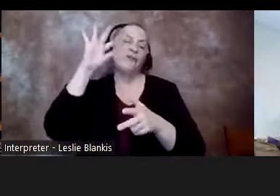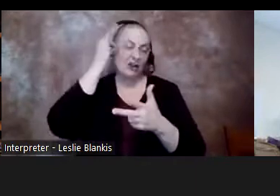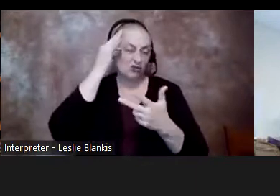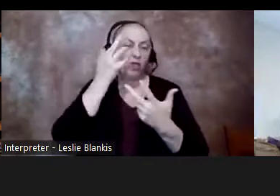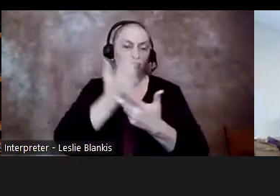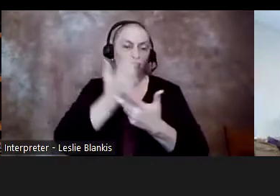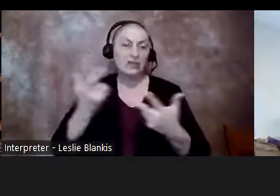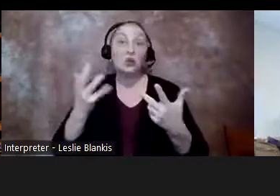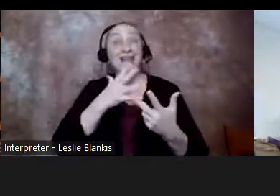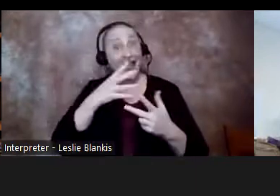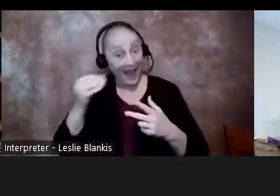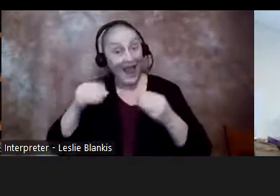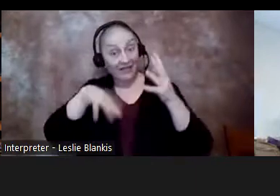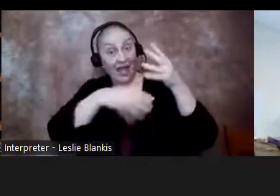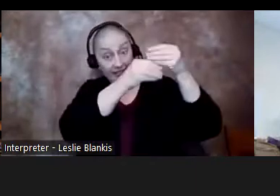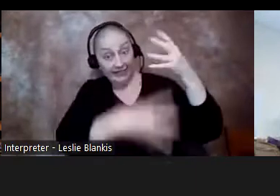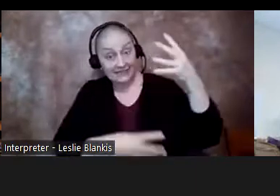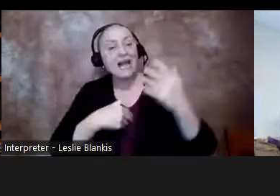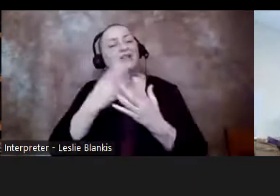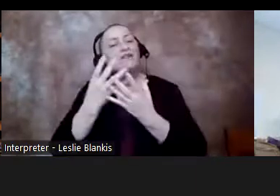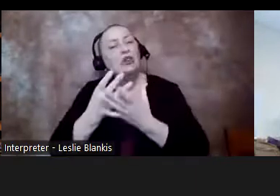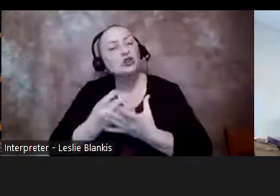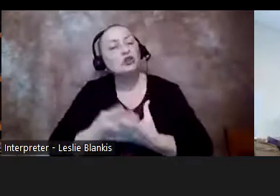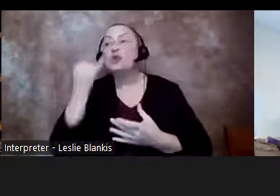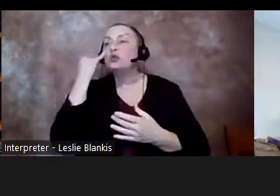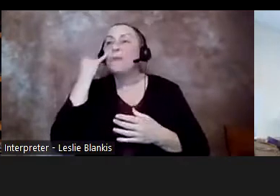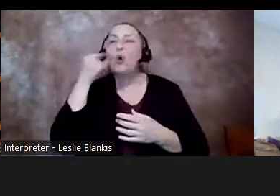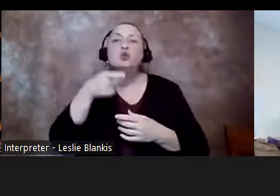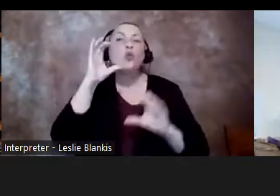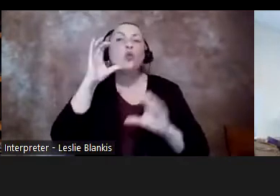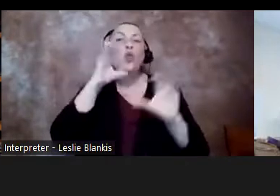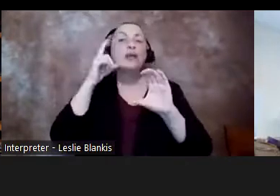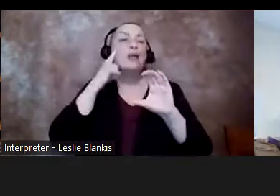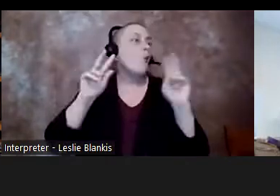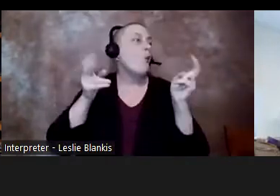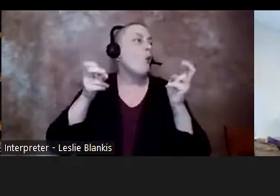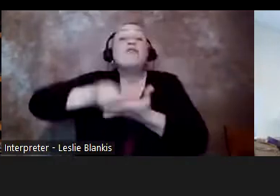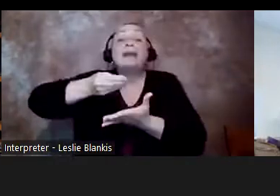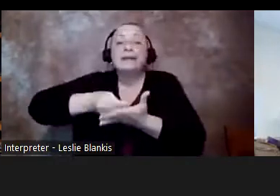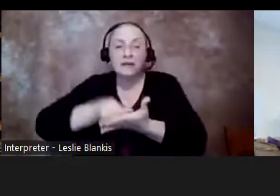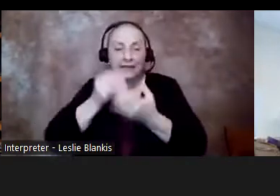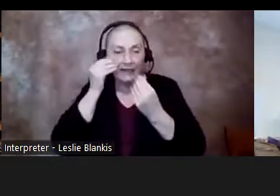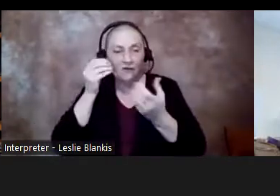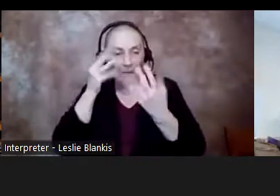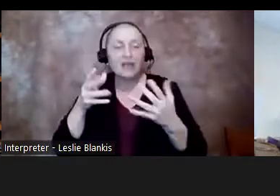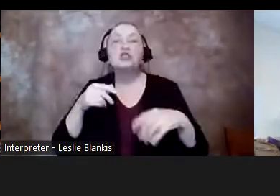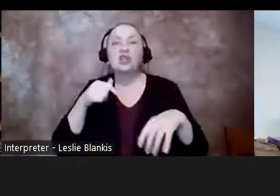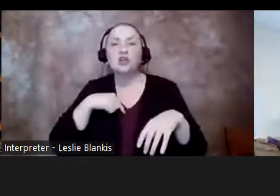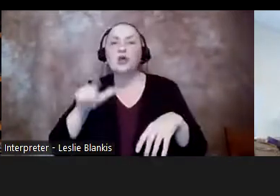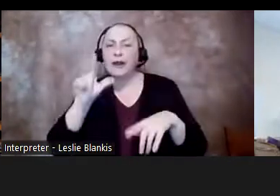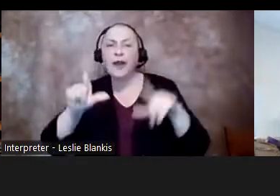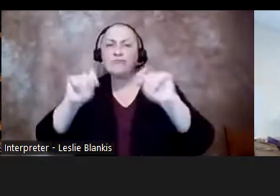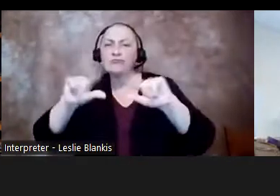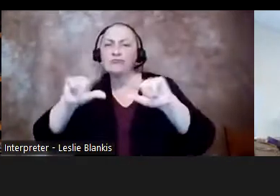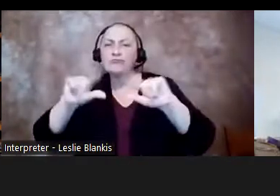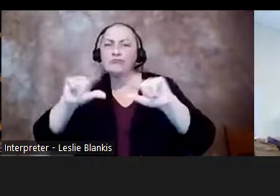so that if you're looking for, let's say, information on funding, you can just go to your information type, you can filter it down to that, and then